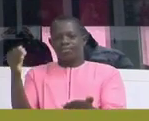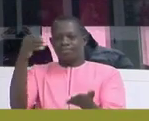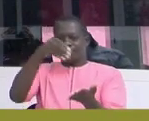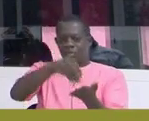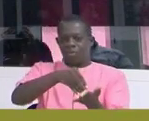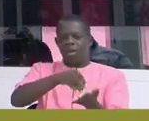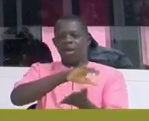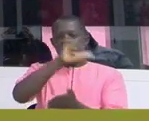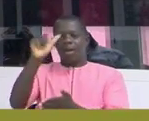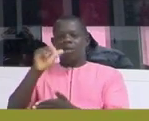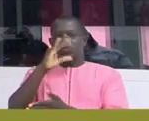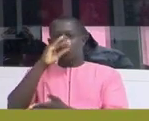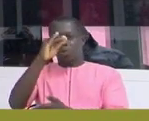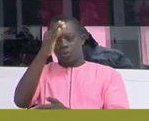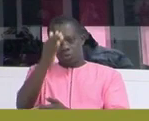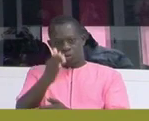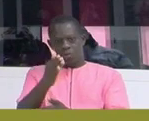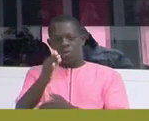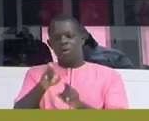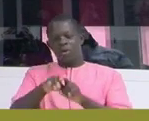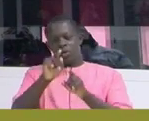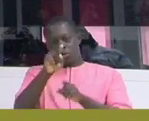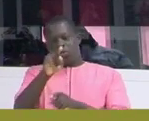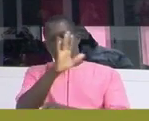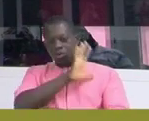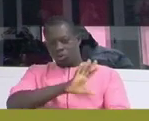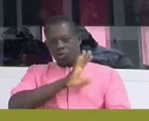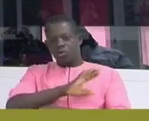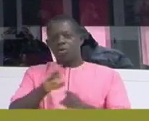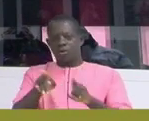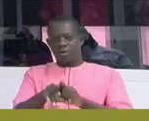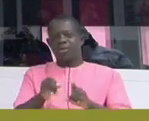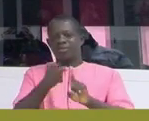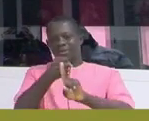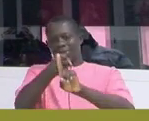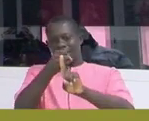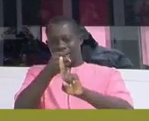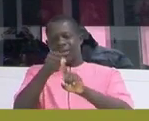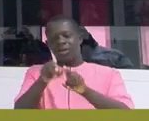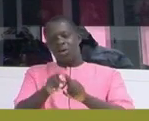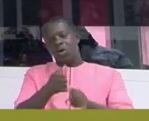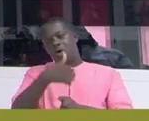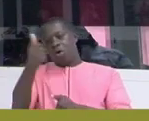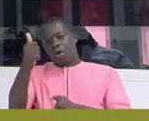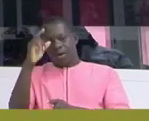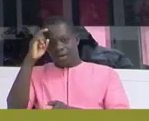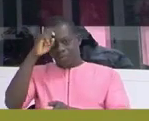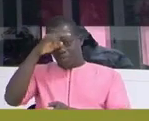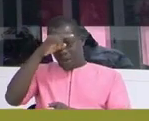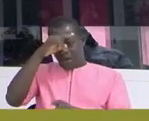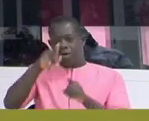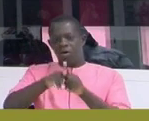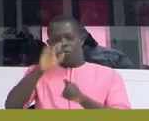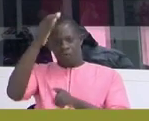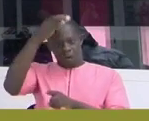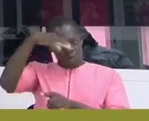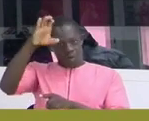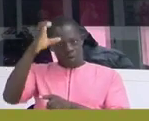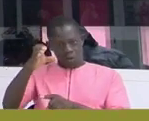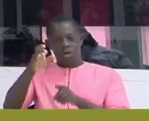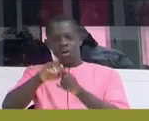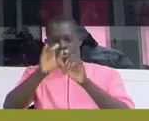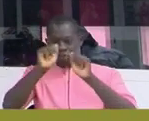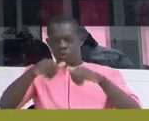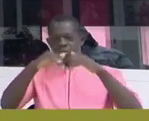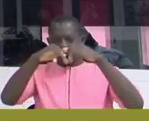in the witness to come here and speak the truth and you will also direct uh the minds of the